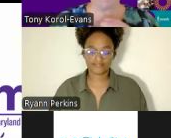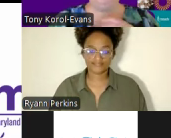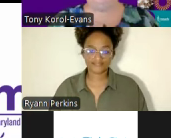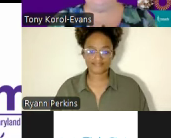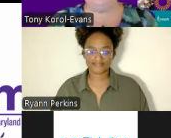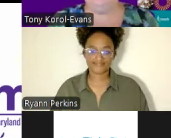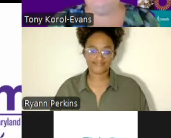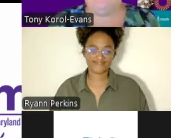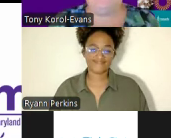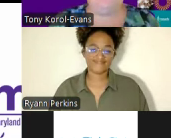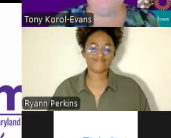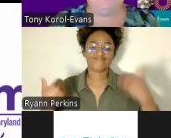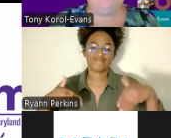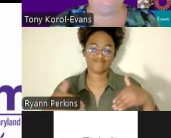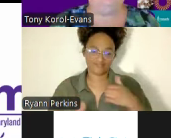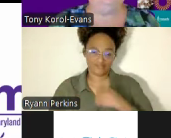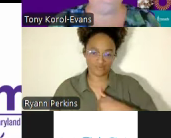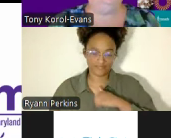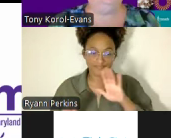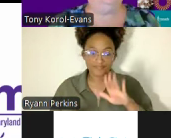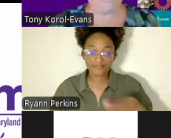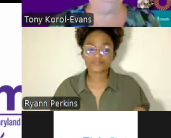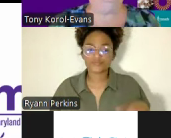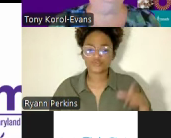Sorry. Thinking about this video,